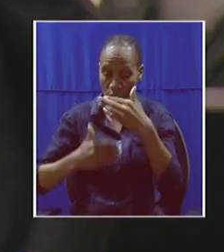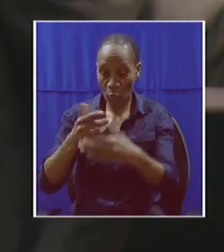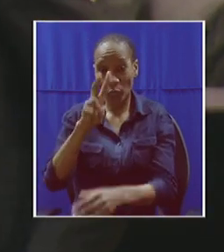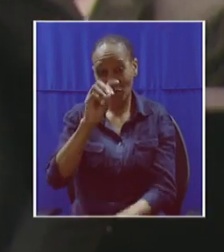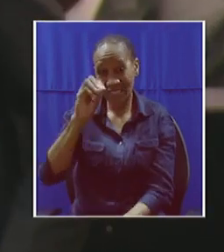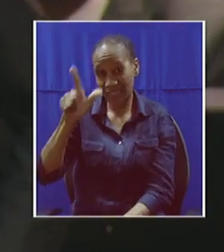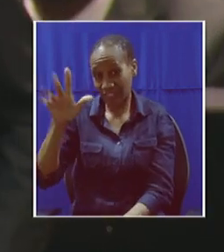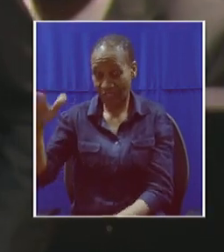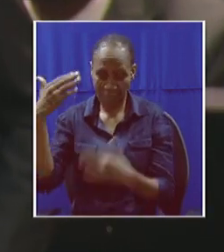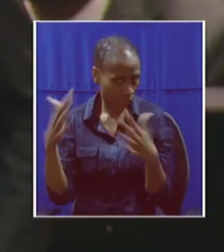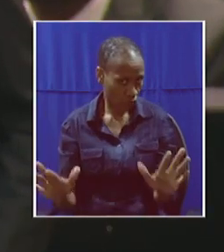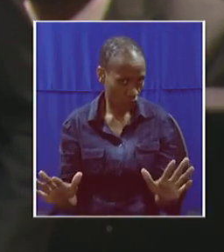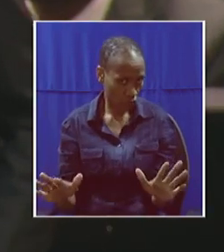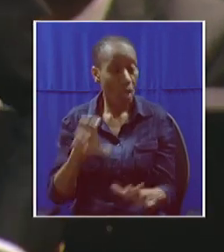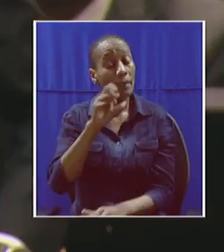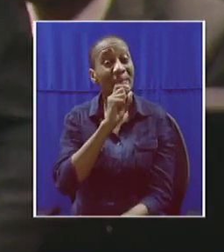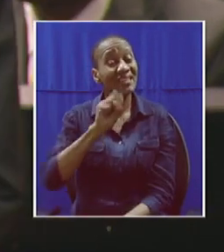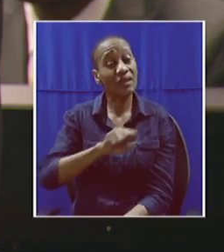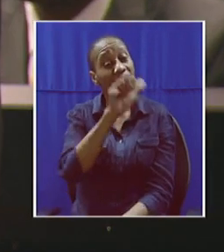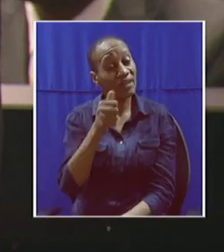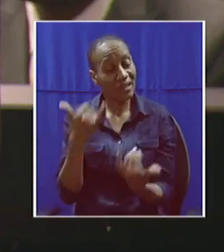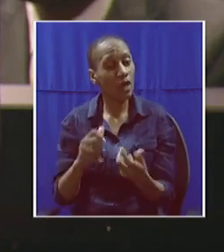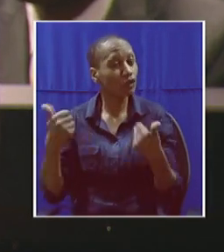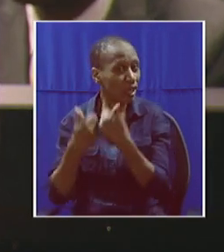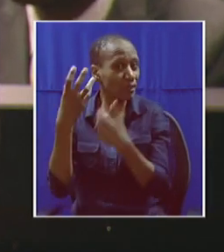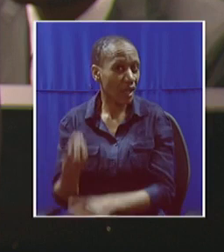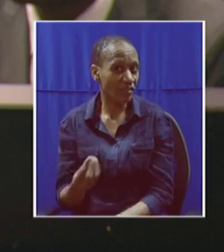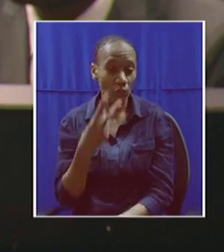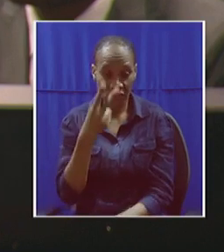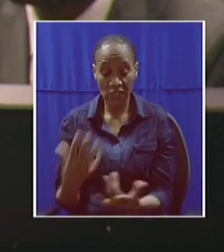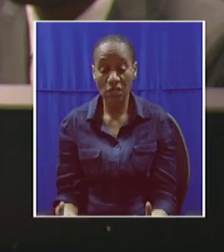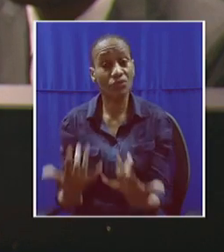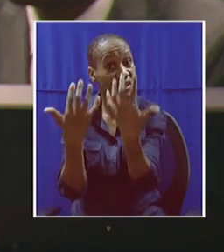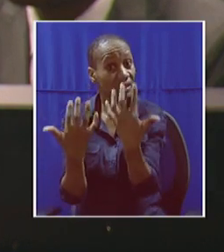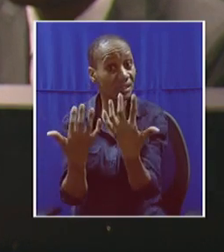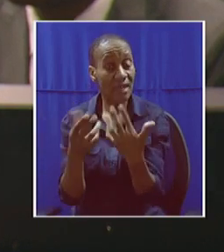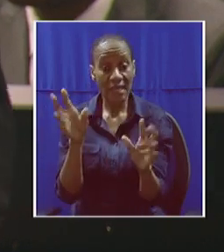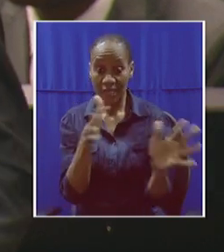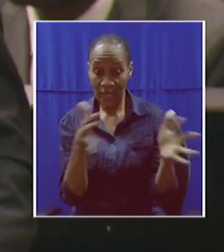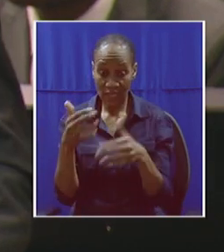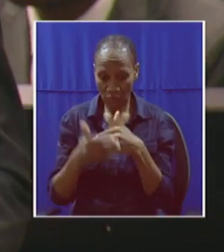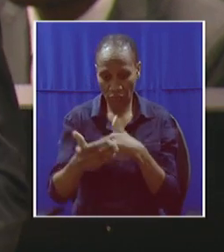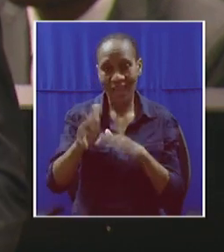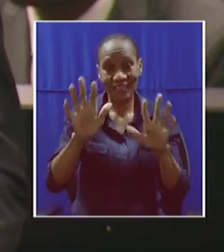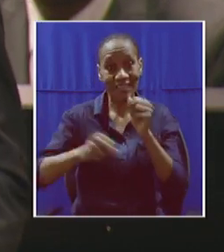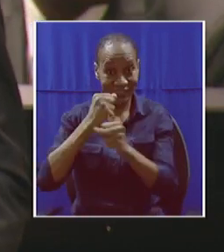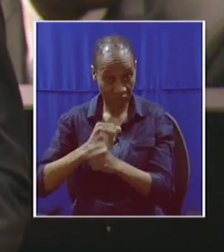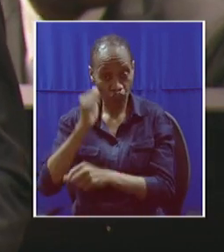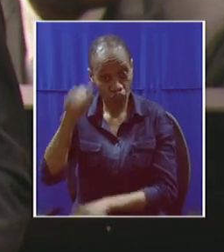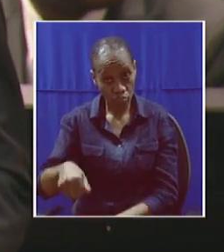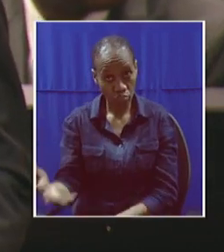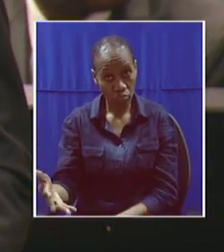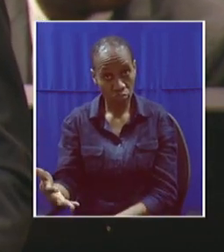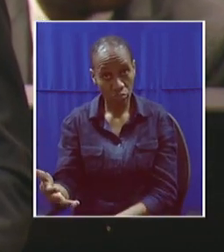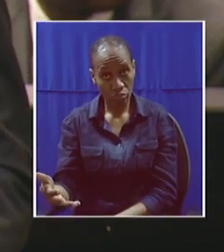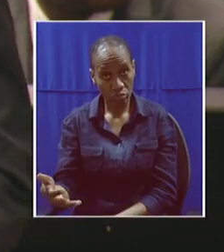is is clearly on the chi that we'll see the greenhouse gas emissions rise in the next decade for they for